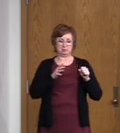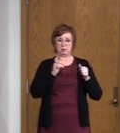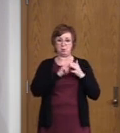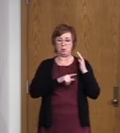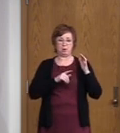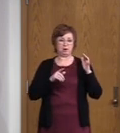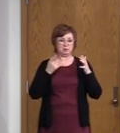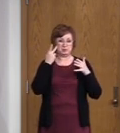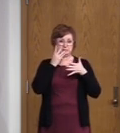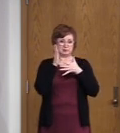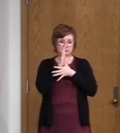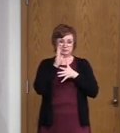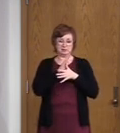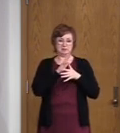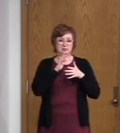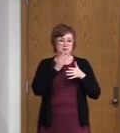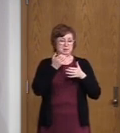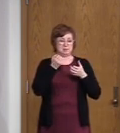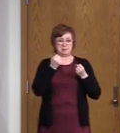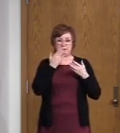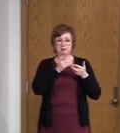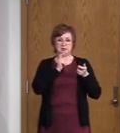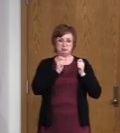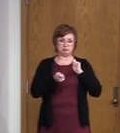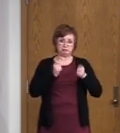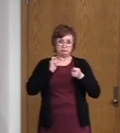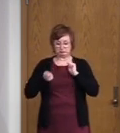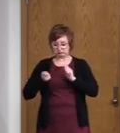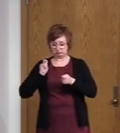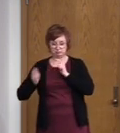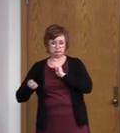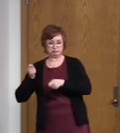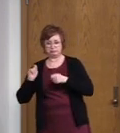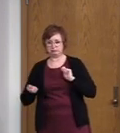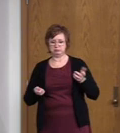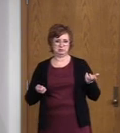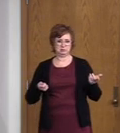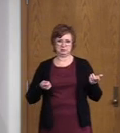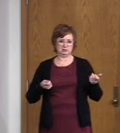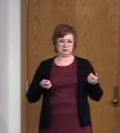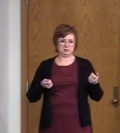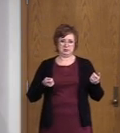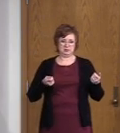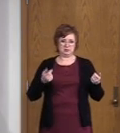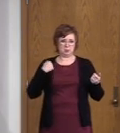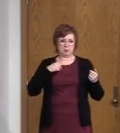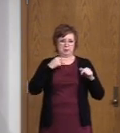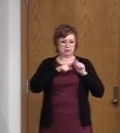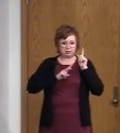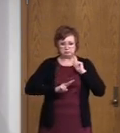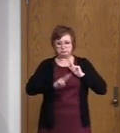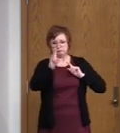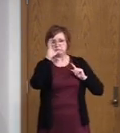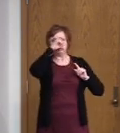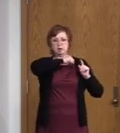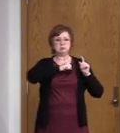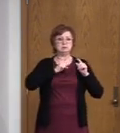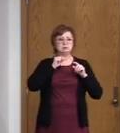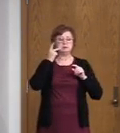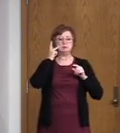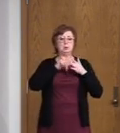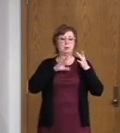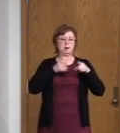knowing when vaccine is coming and not having definitive timeframes. But the reality is we have a safe vaccine. We have it inside of a 12-month period of